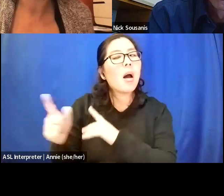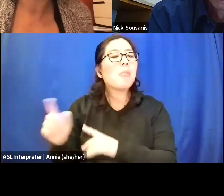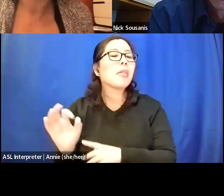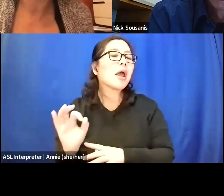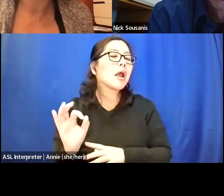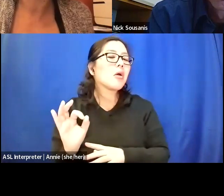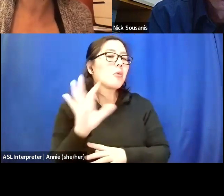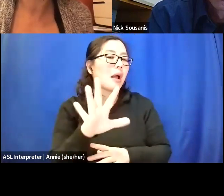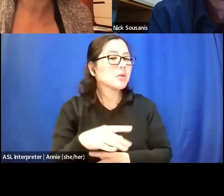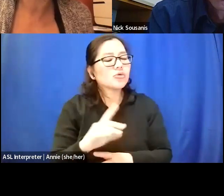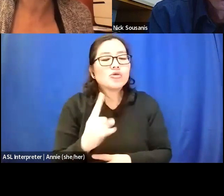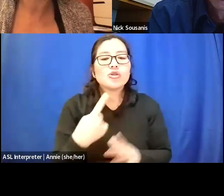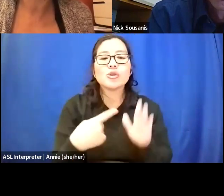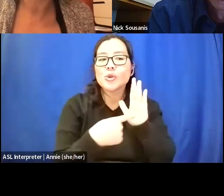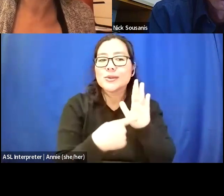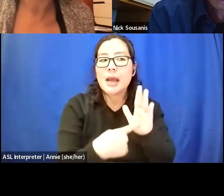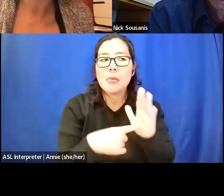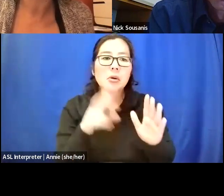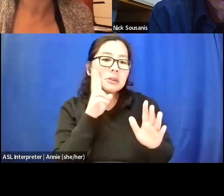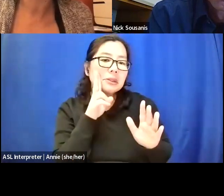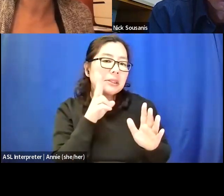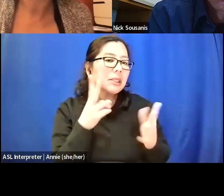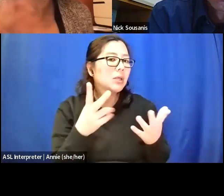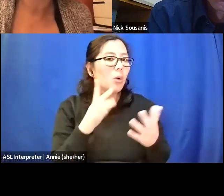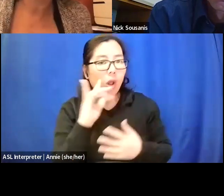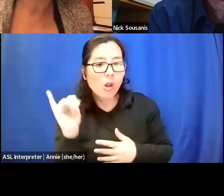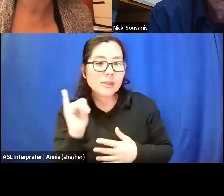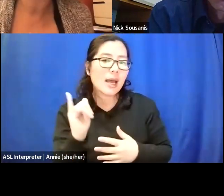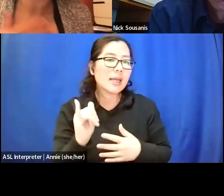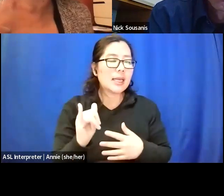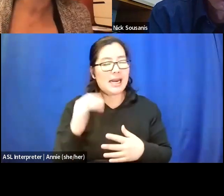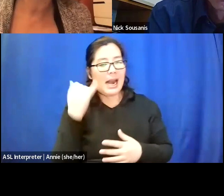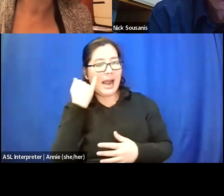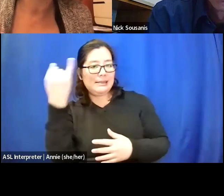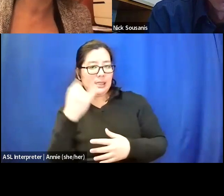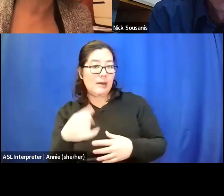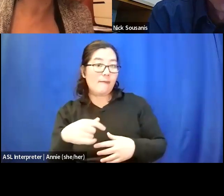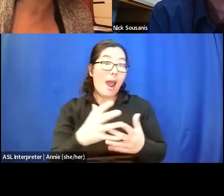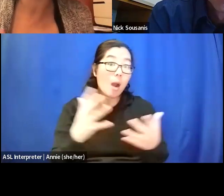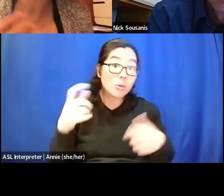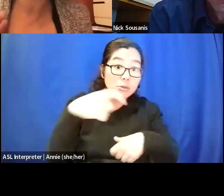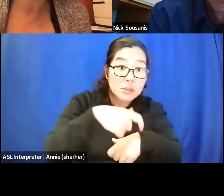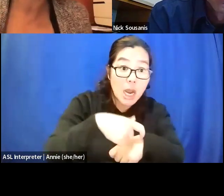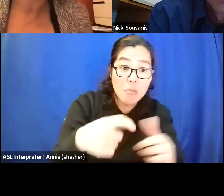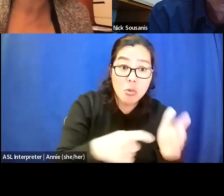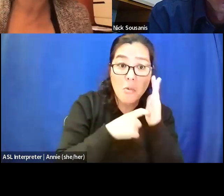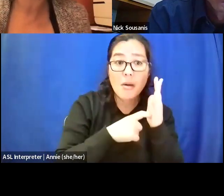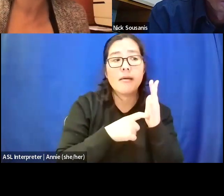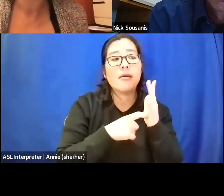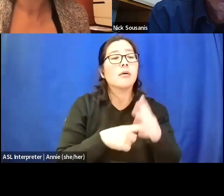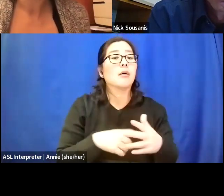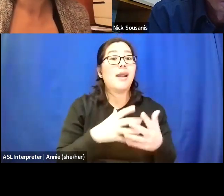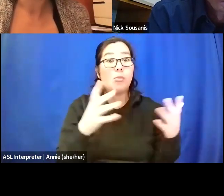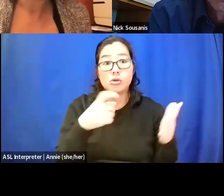sample and see what this is like and use that to get an estimate of like how much time would this actually take and how much would this